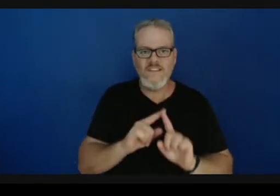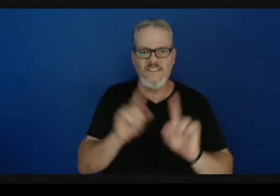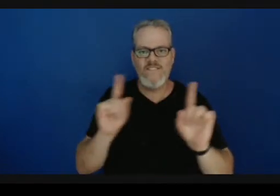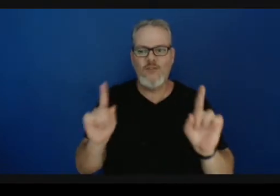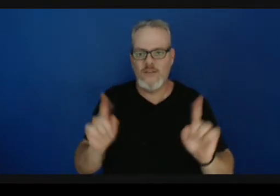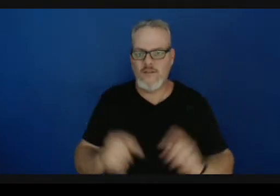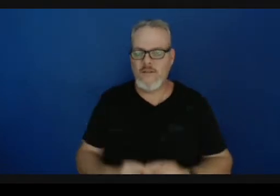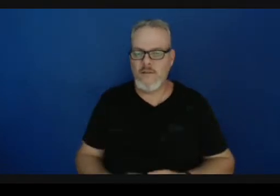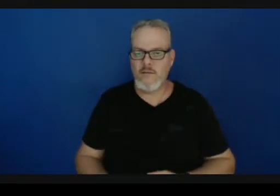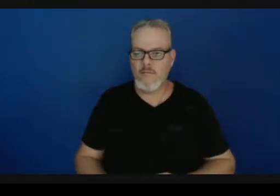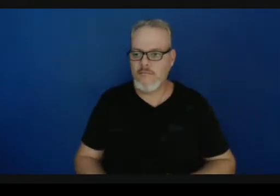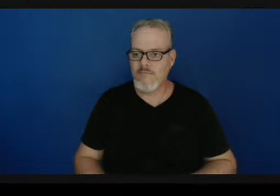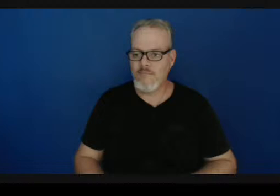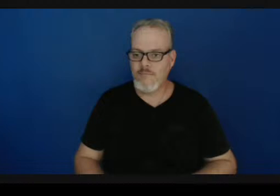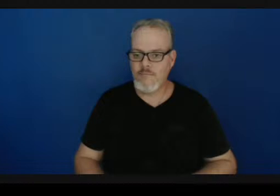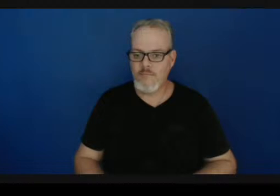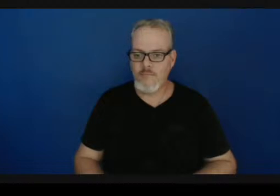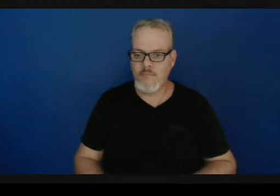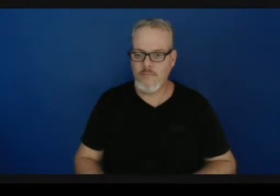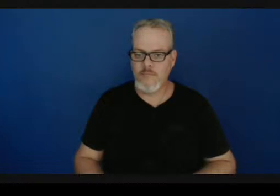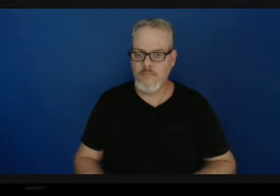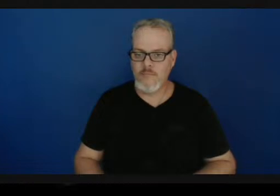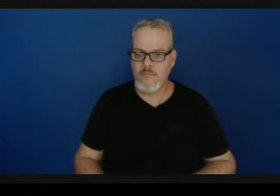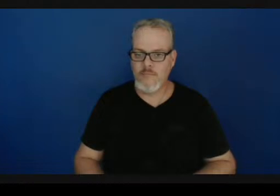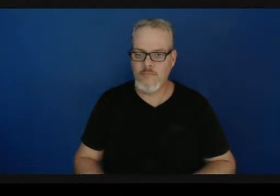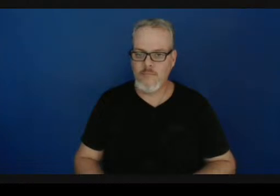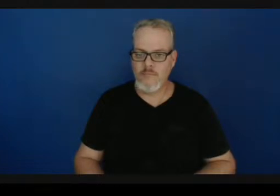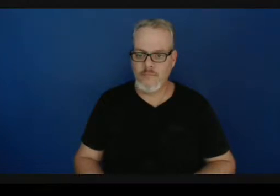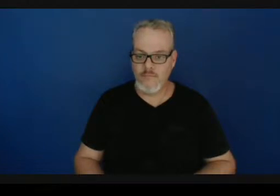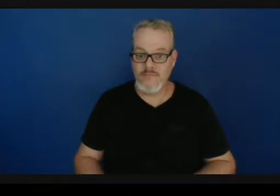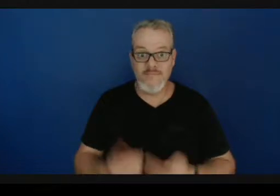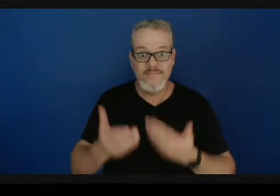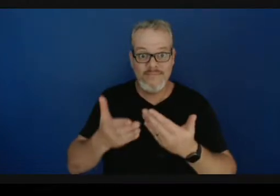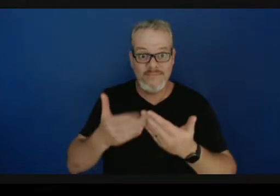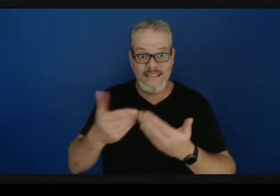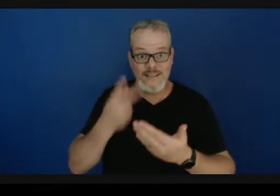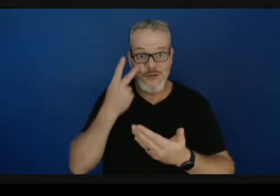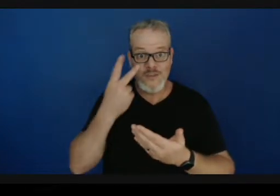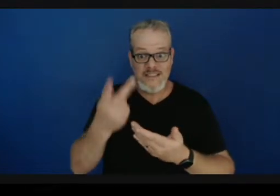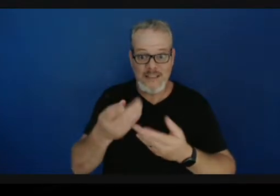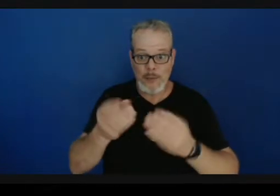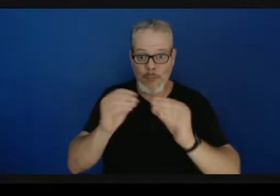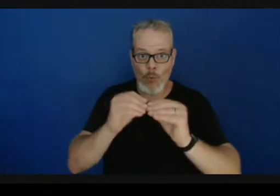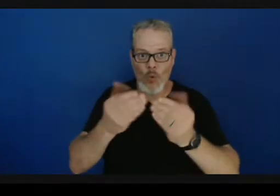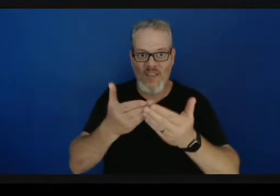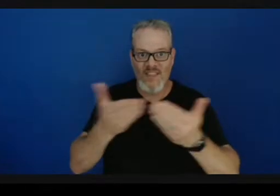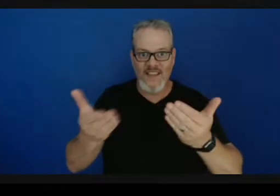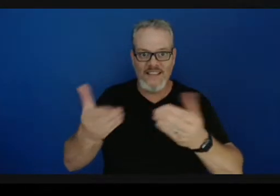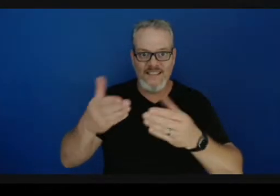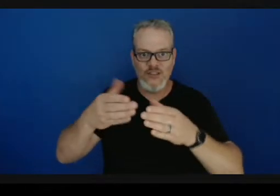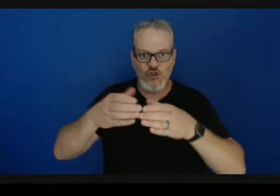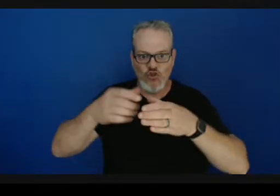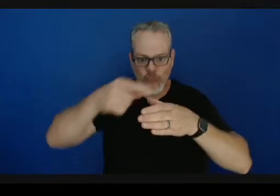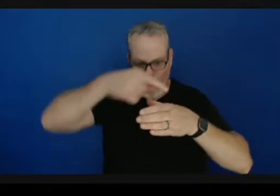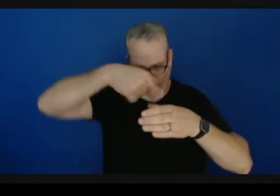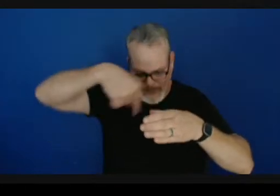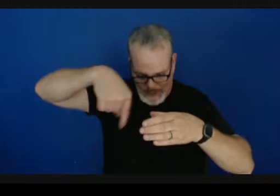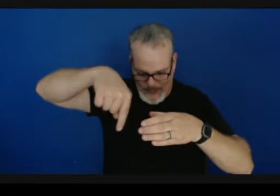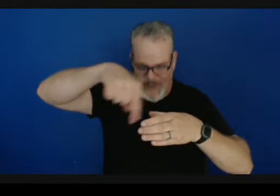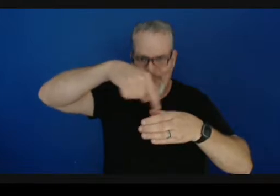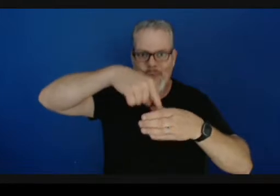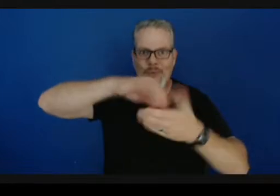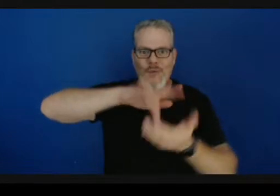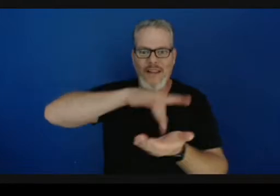after. That southern section is easy to see. A lot of the features in the middle got buried. Some of them stick up as high spots,